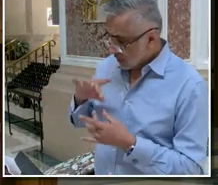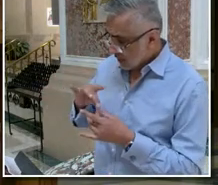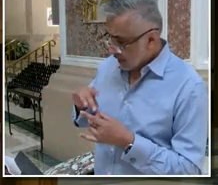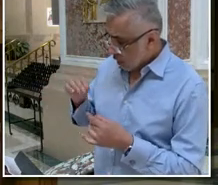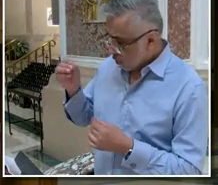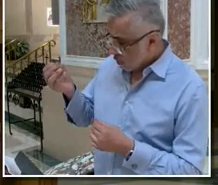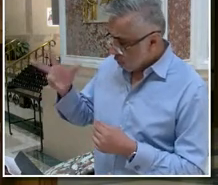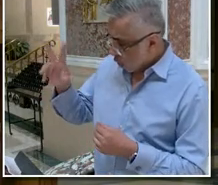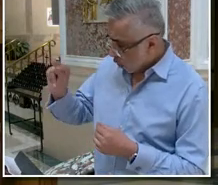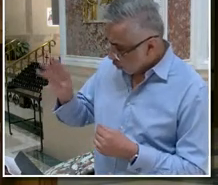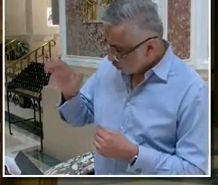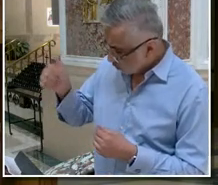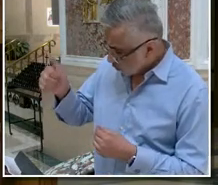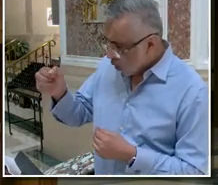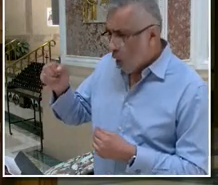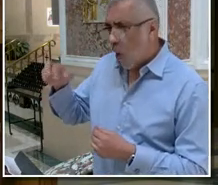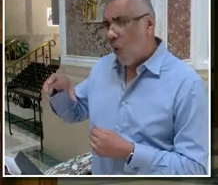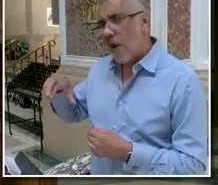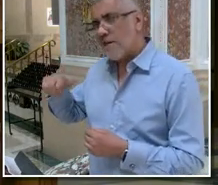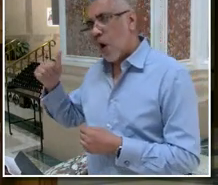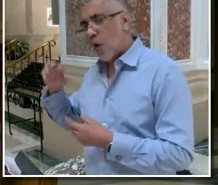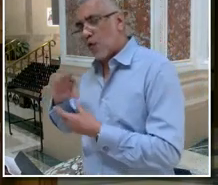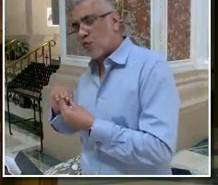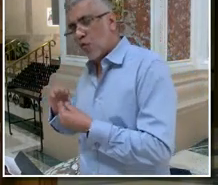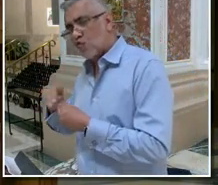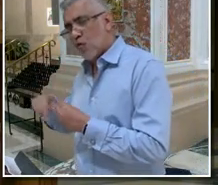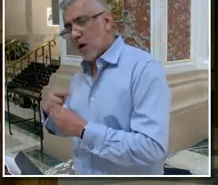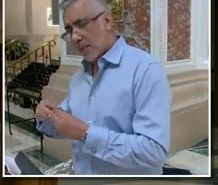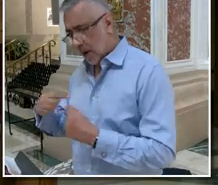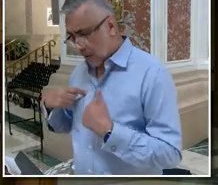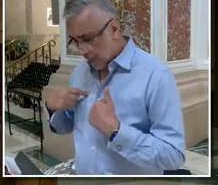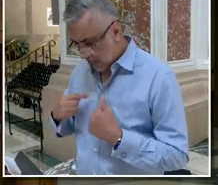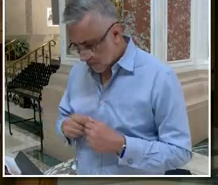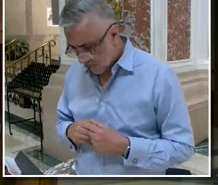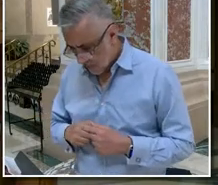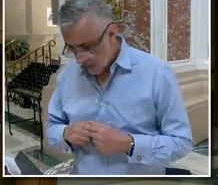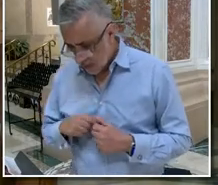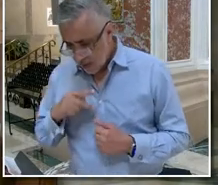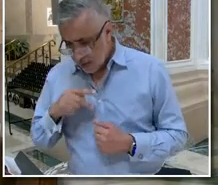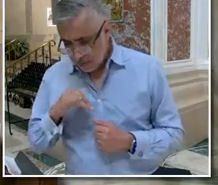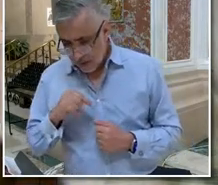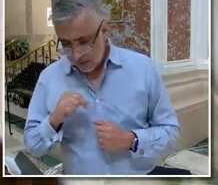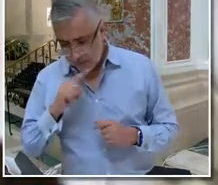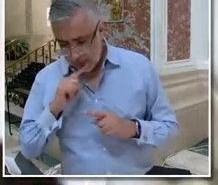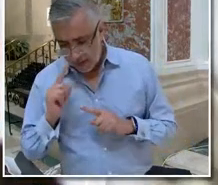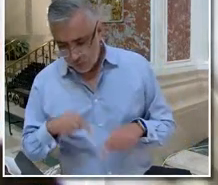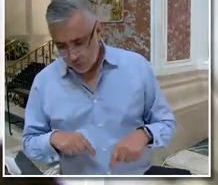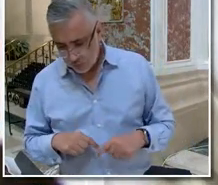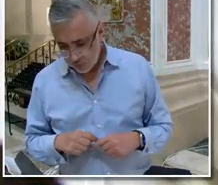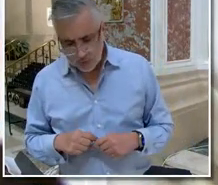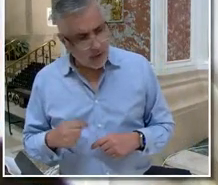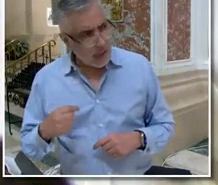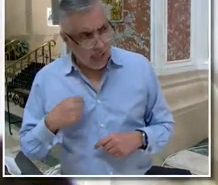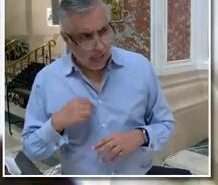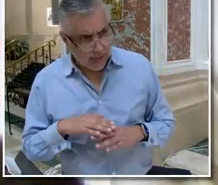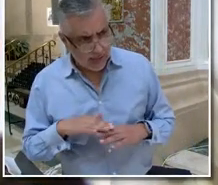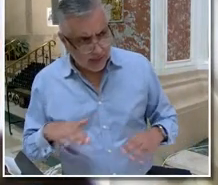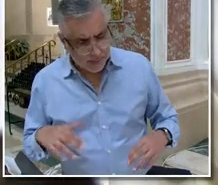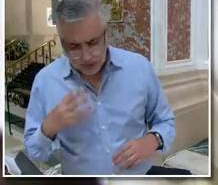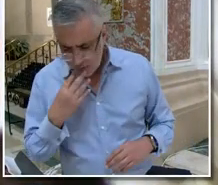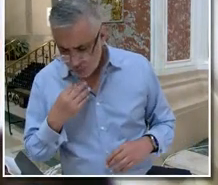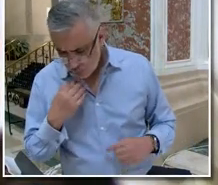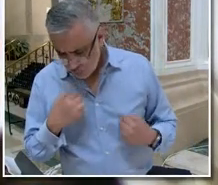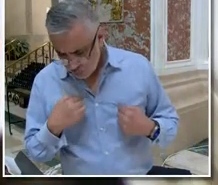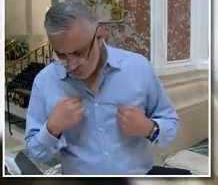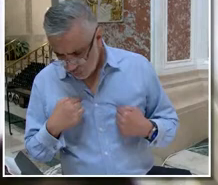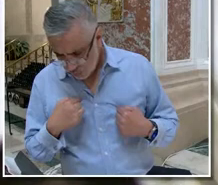own, or have others told you about me?" Pilate answered, "I am not a Jew, am